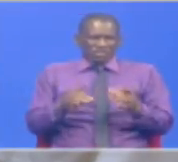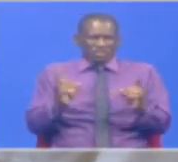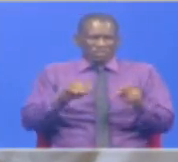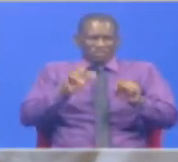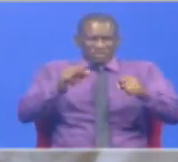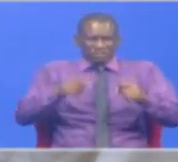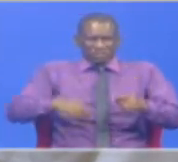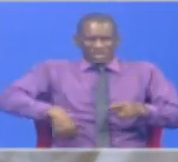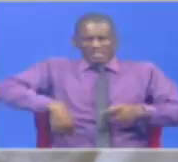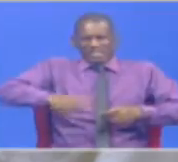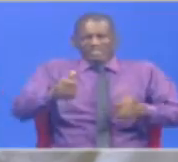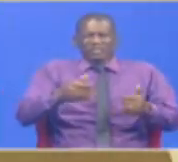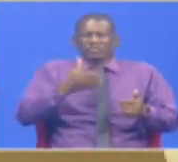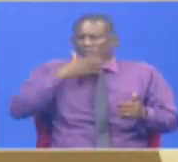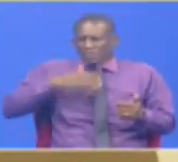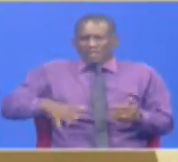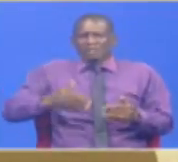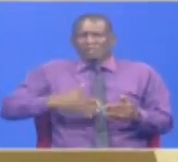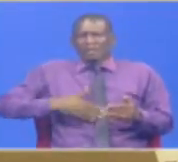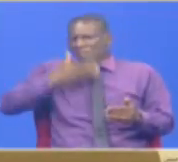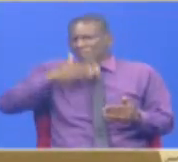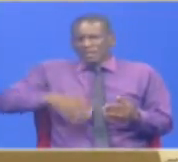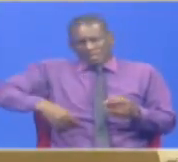parents buy the cake, you know.